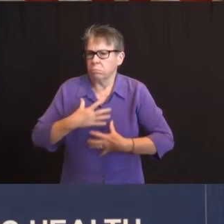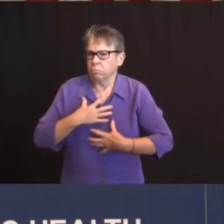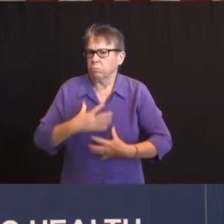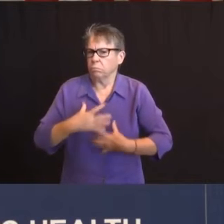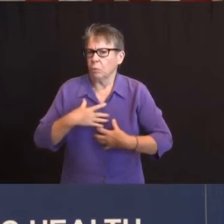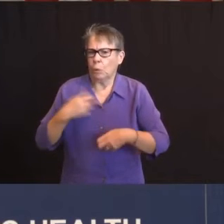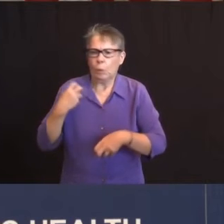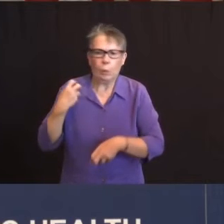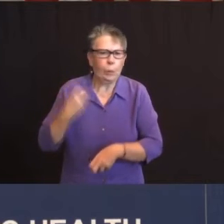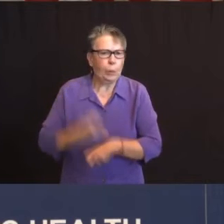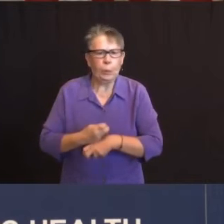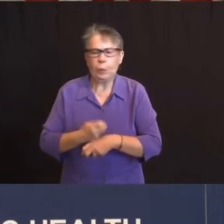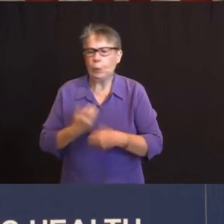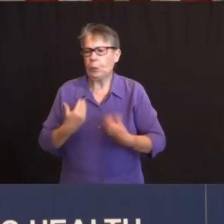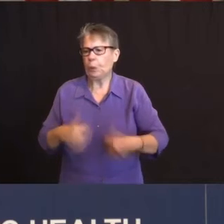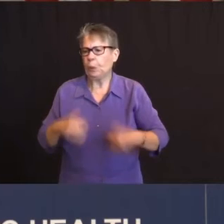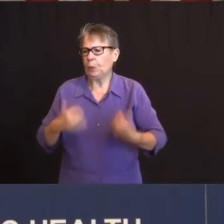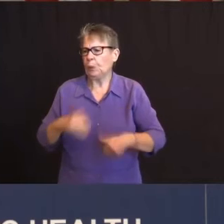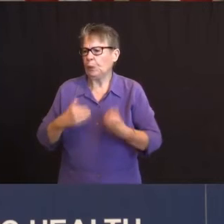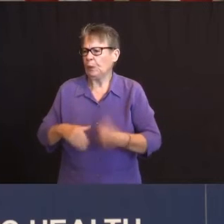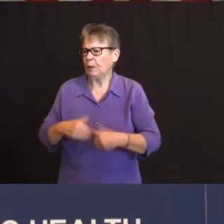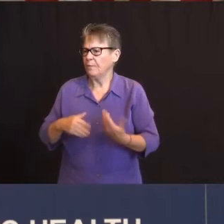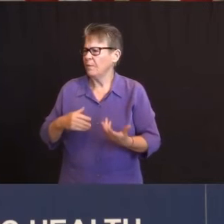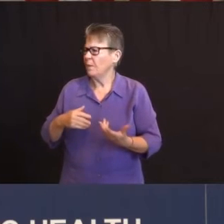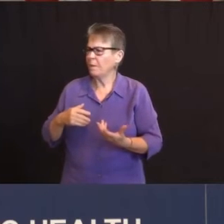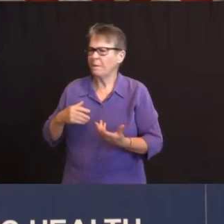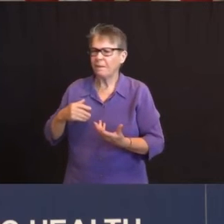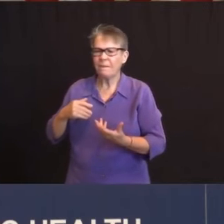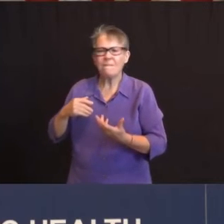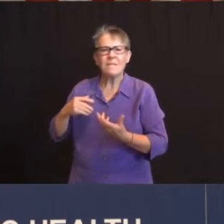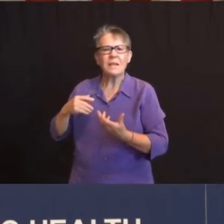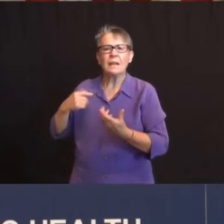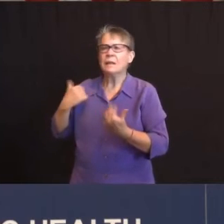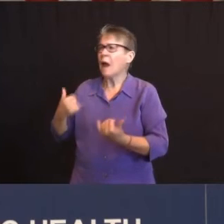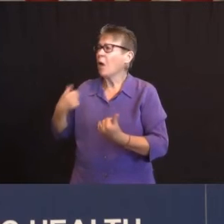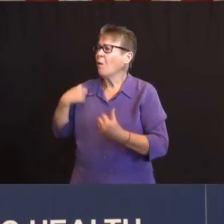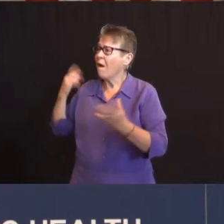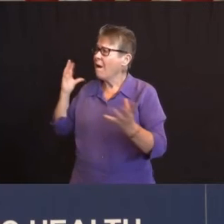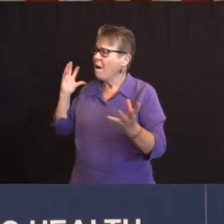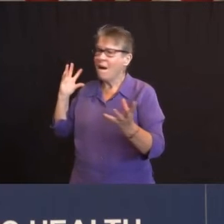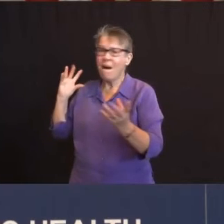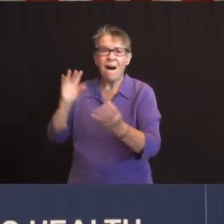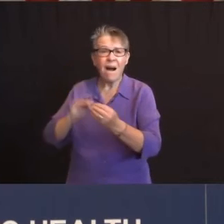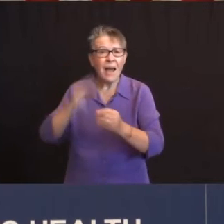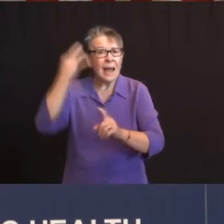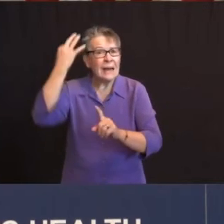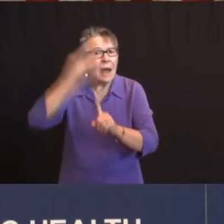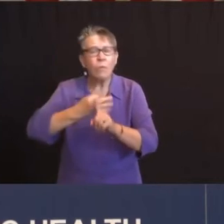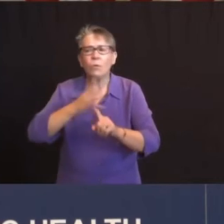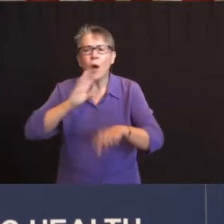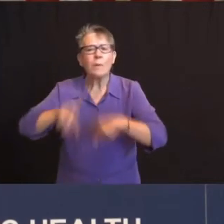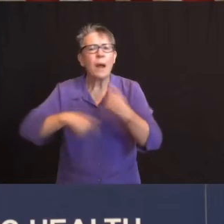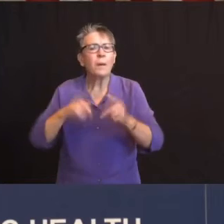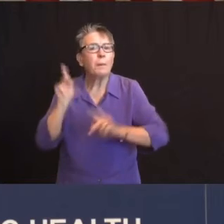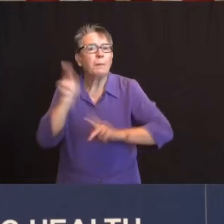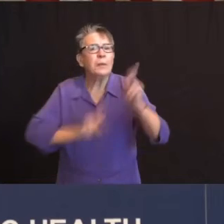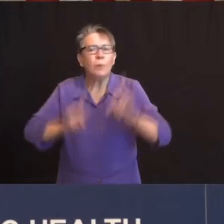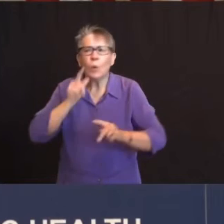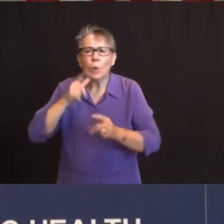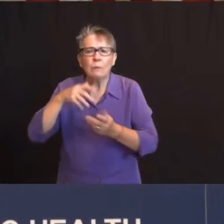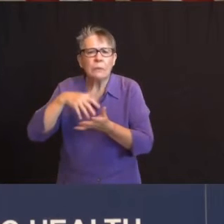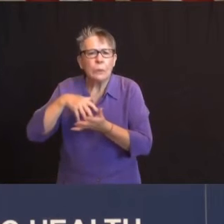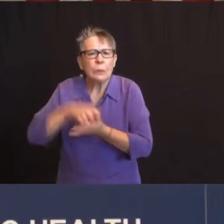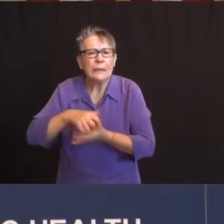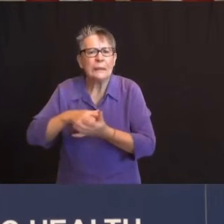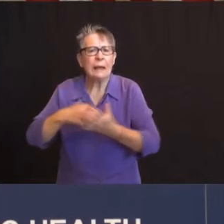populations and those of us that think that we're invincible. But these are two very healthy young Jersey troopers, one of which is still in the